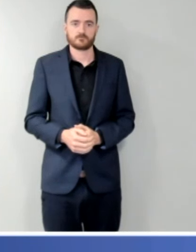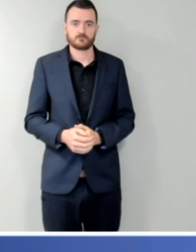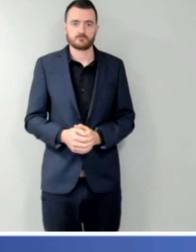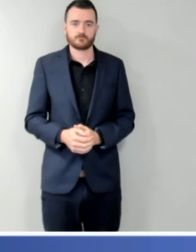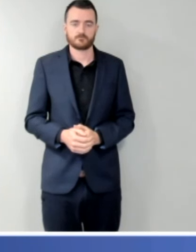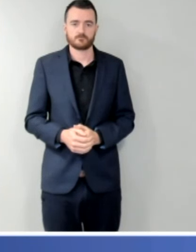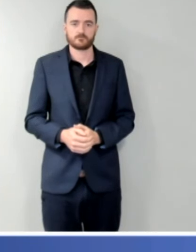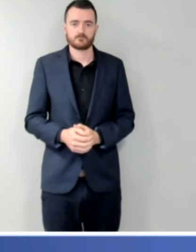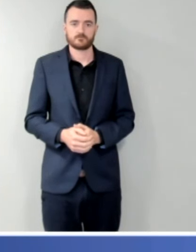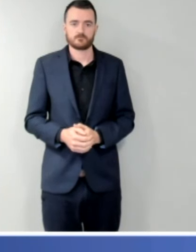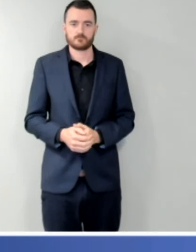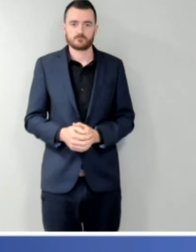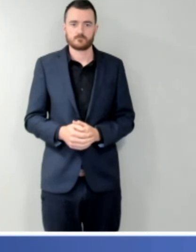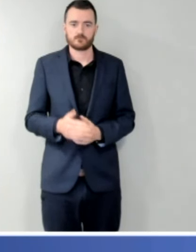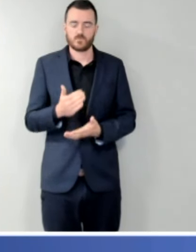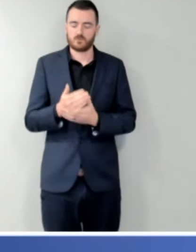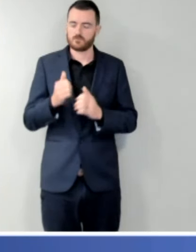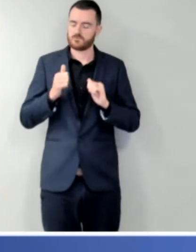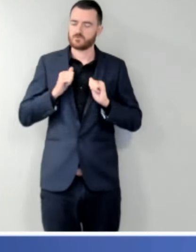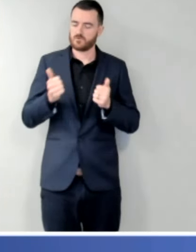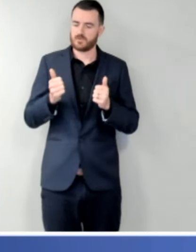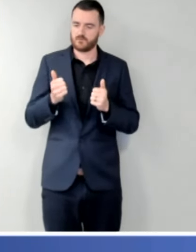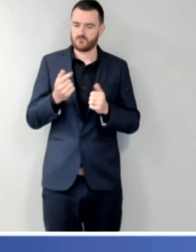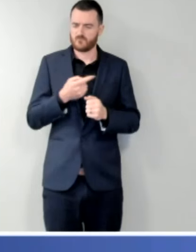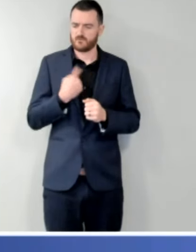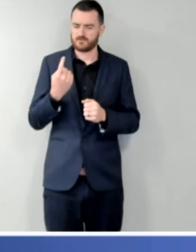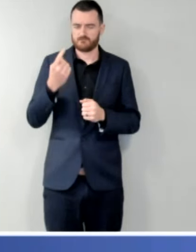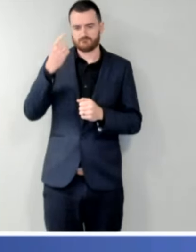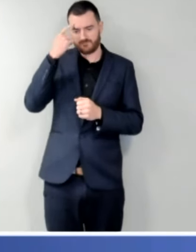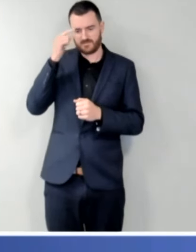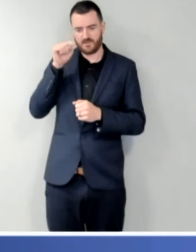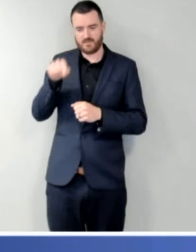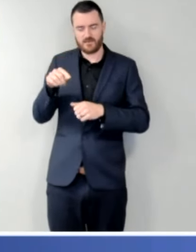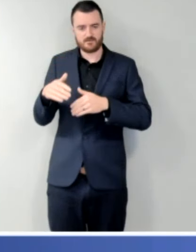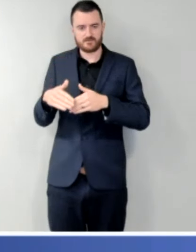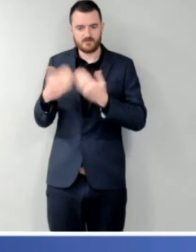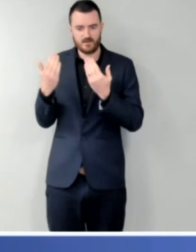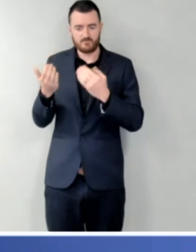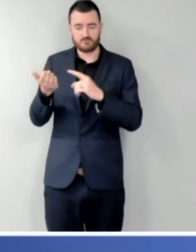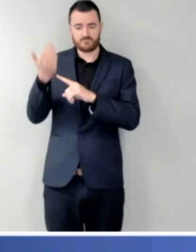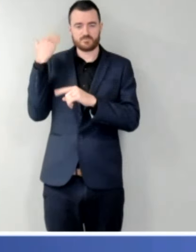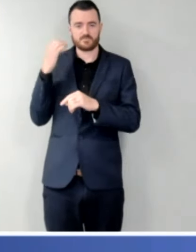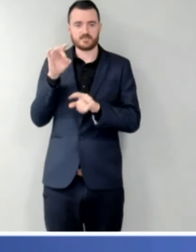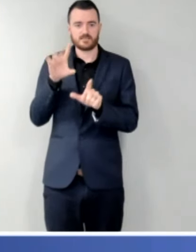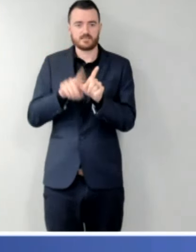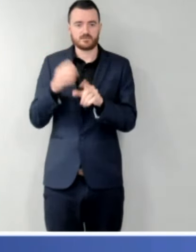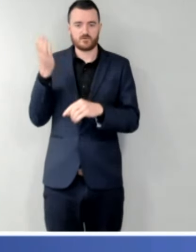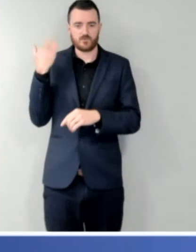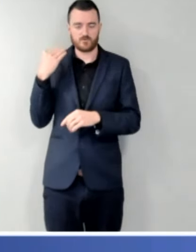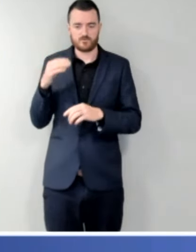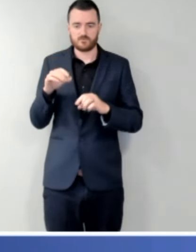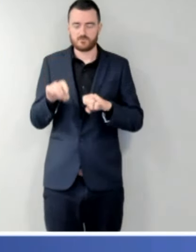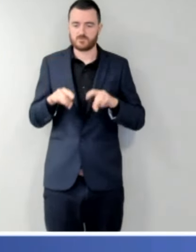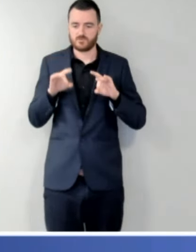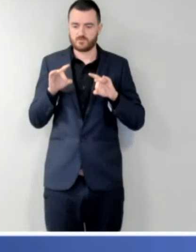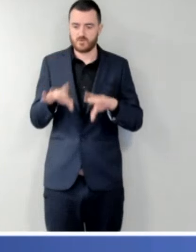it is shocking to think that on that day, 10 years ago, Australia found itself at the